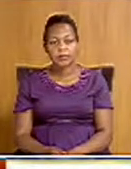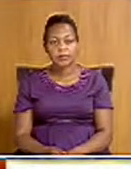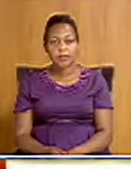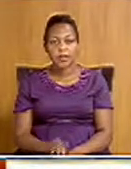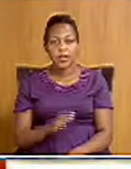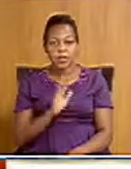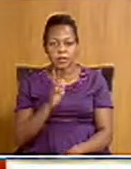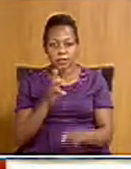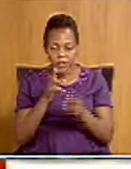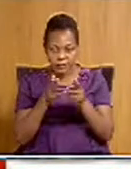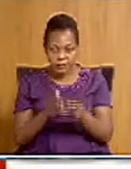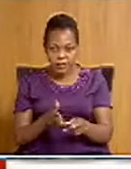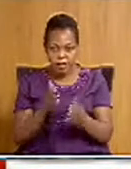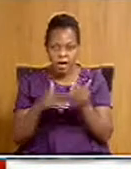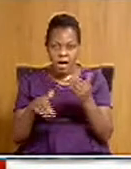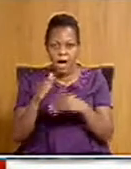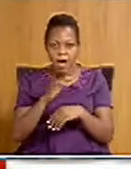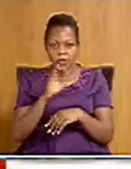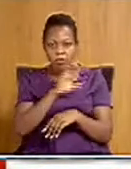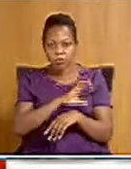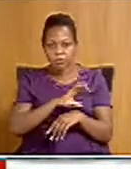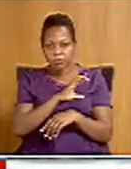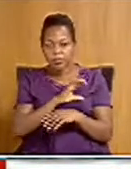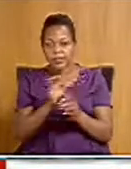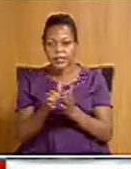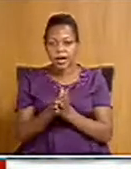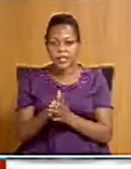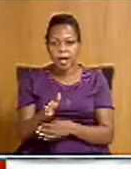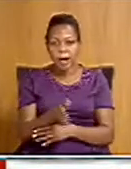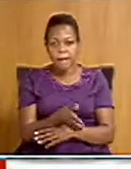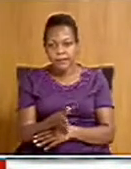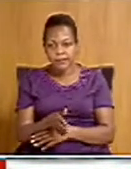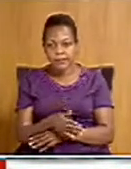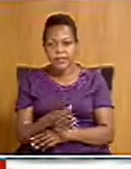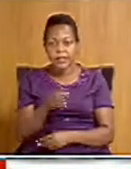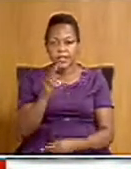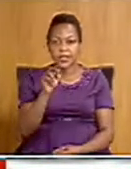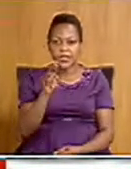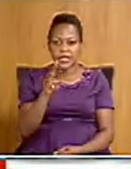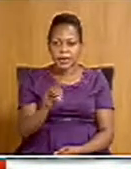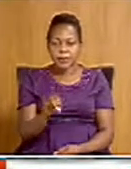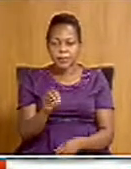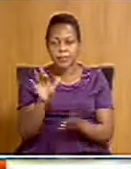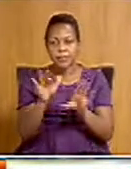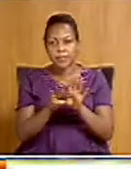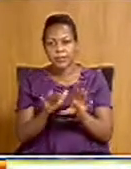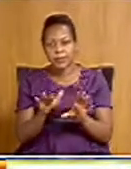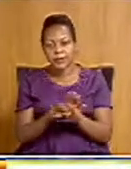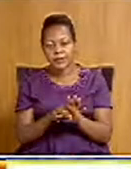Your Excellencies, the High Commissioners and Ambassadors, the NRM fraternity,